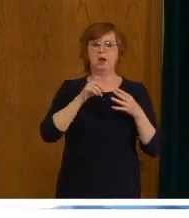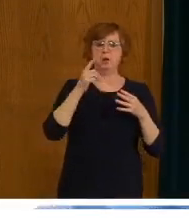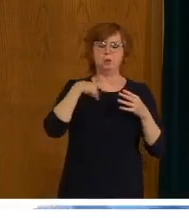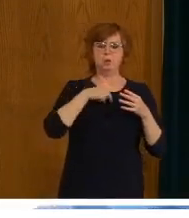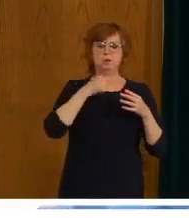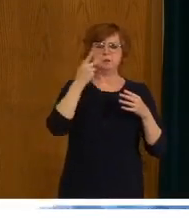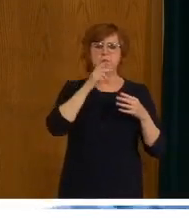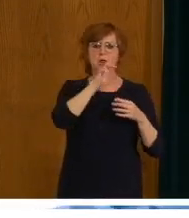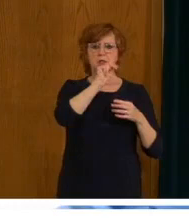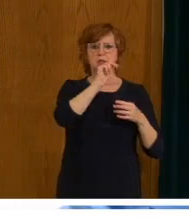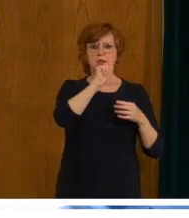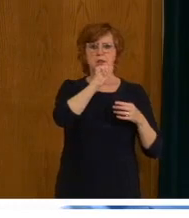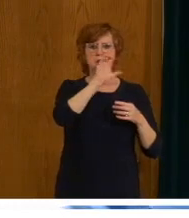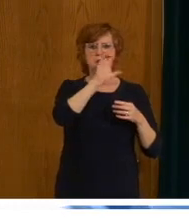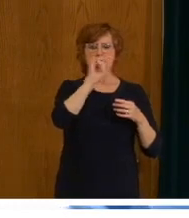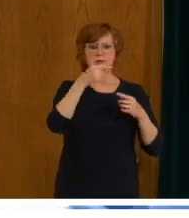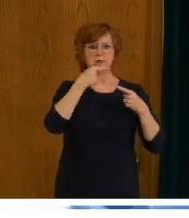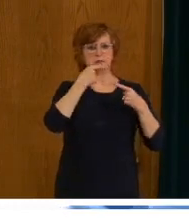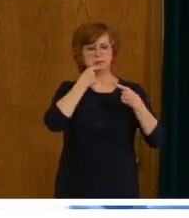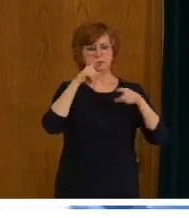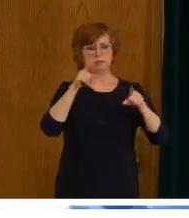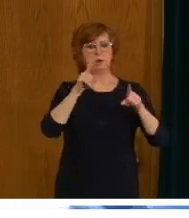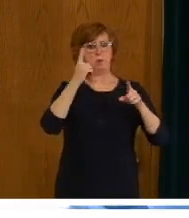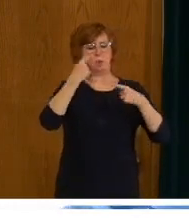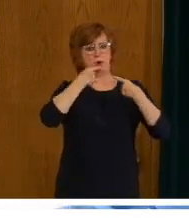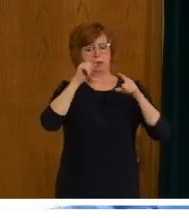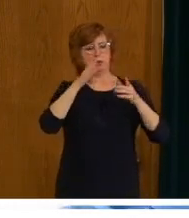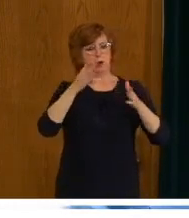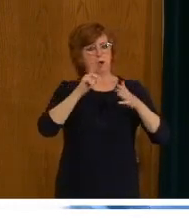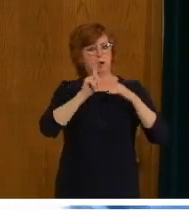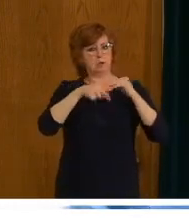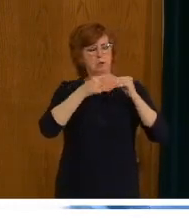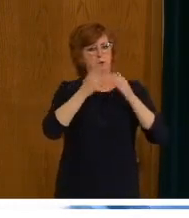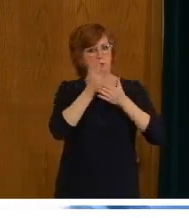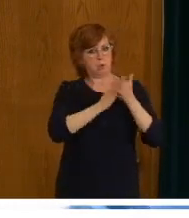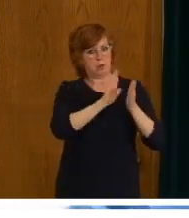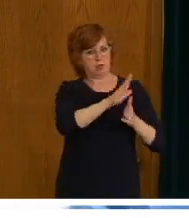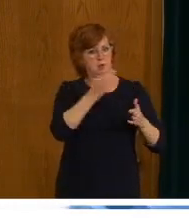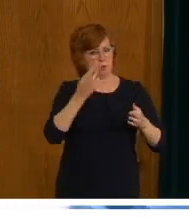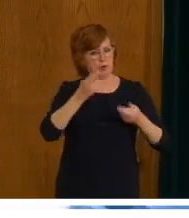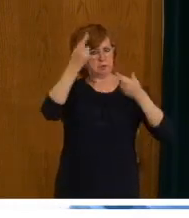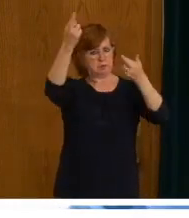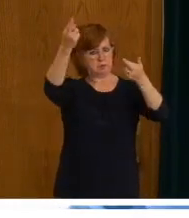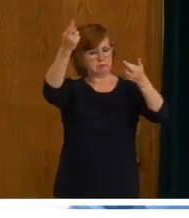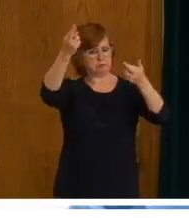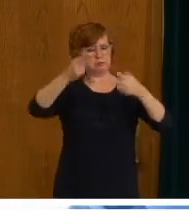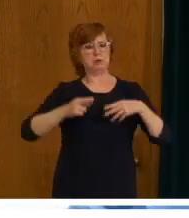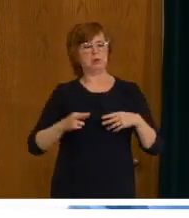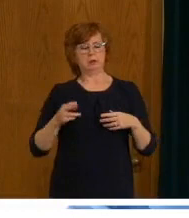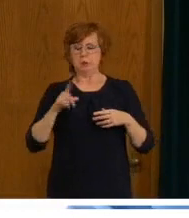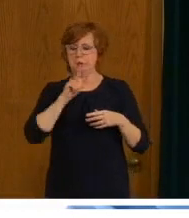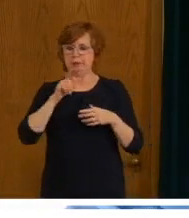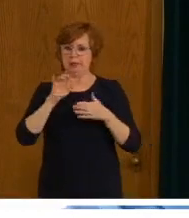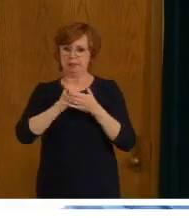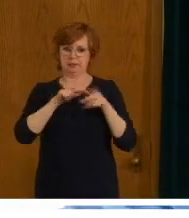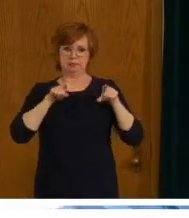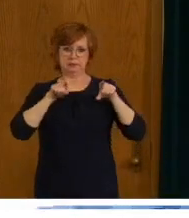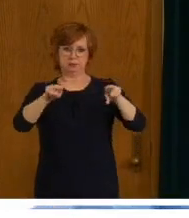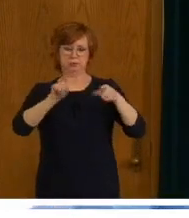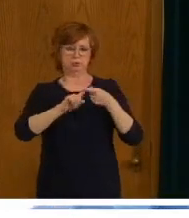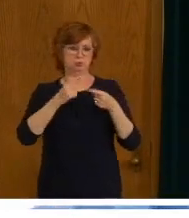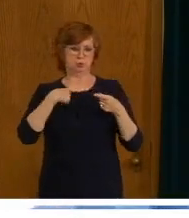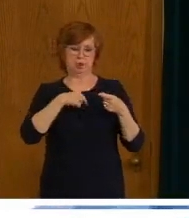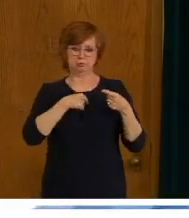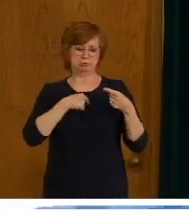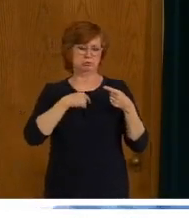been thinking, for the last few weeks. So, I think the issue is resolved for those who received AstraZeneca first